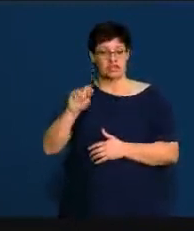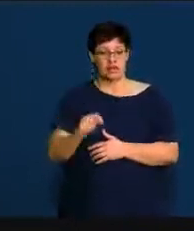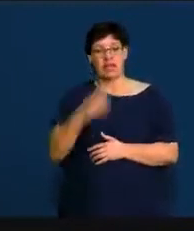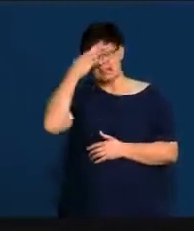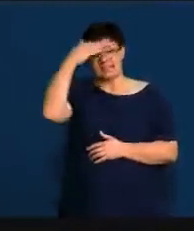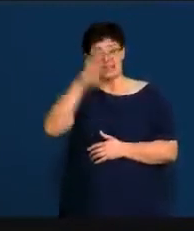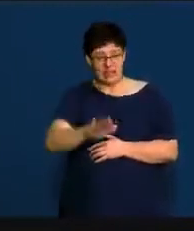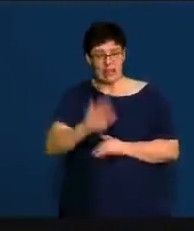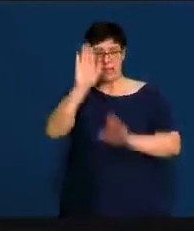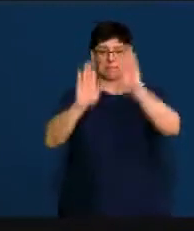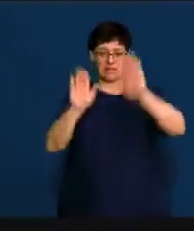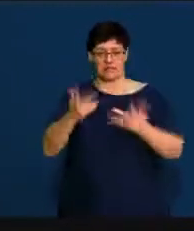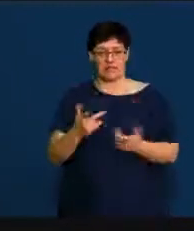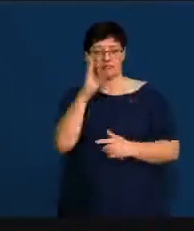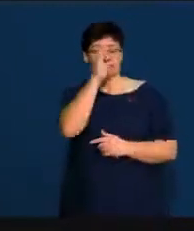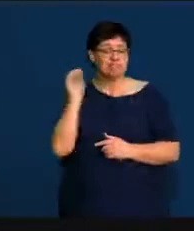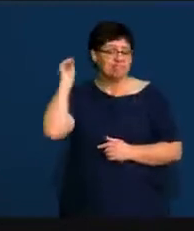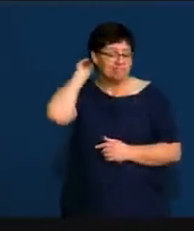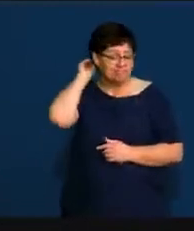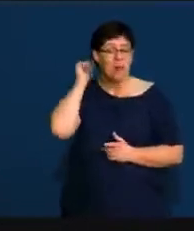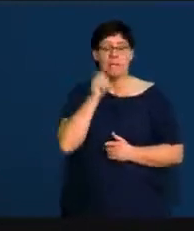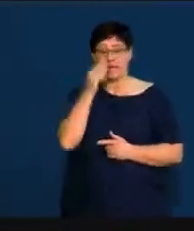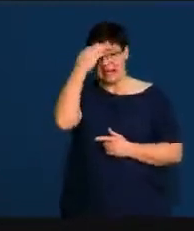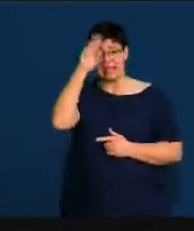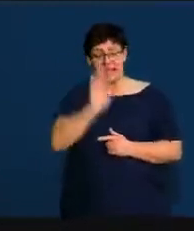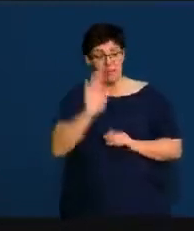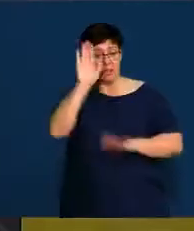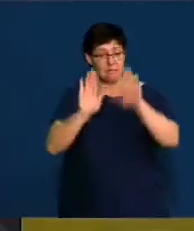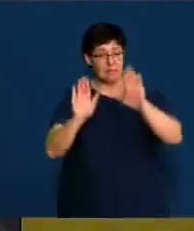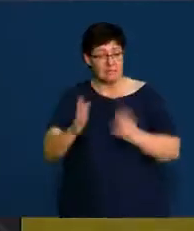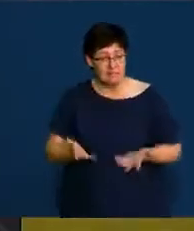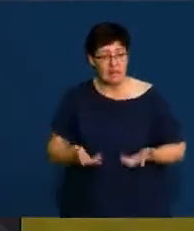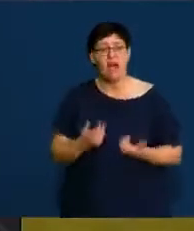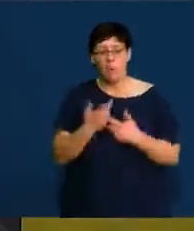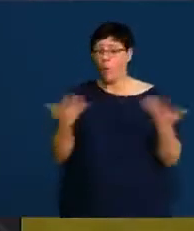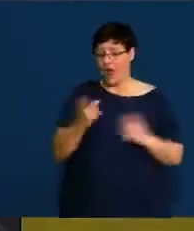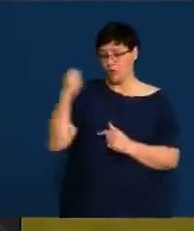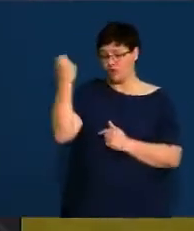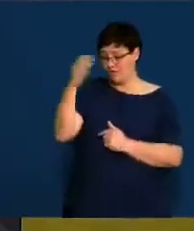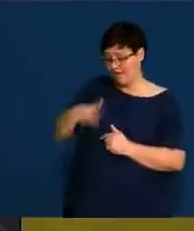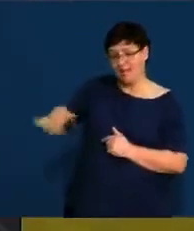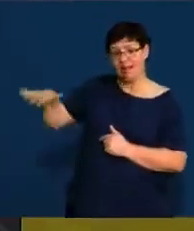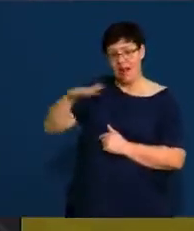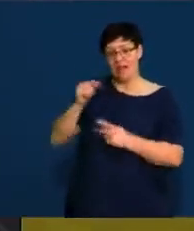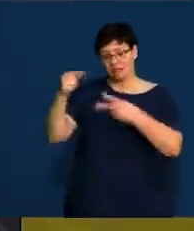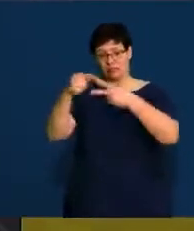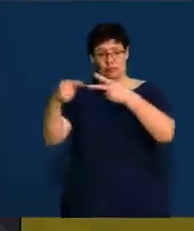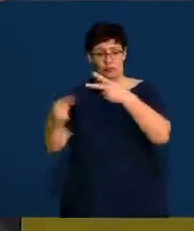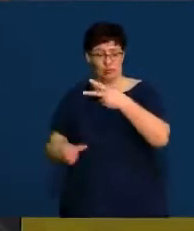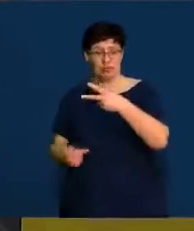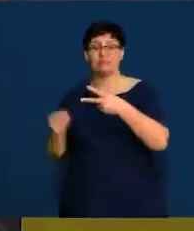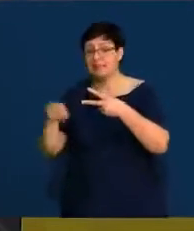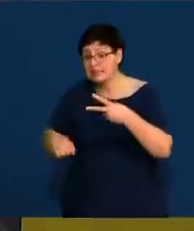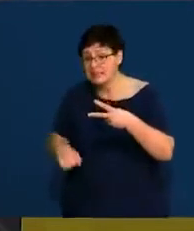patterns. And note the following. When it comes to settlement patterns, especially in rural, we have two types.